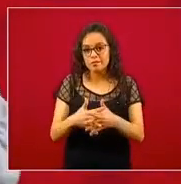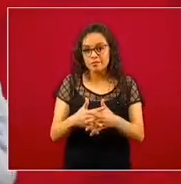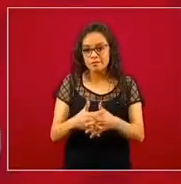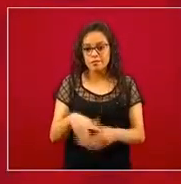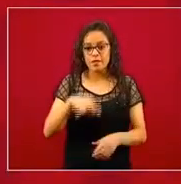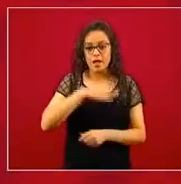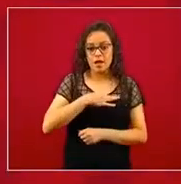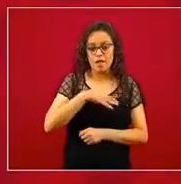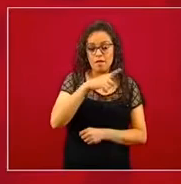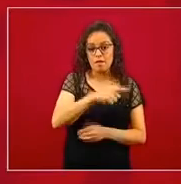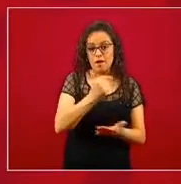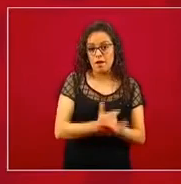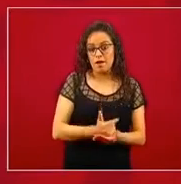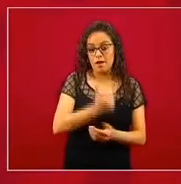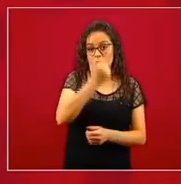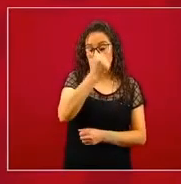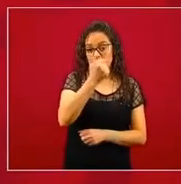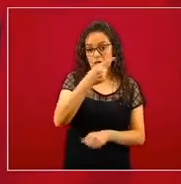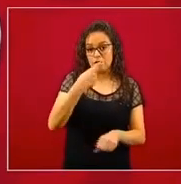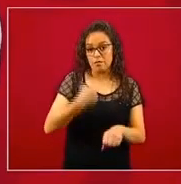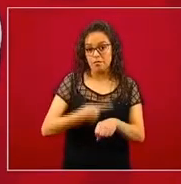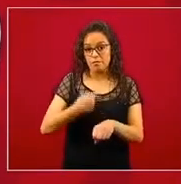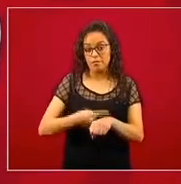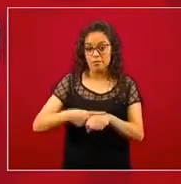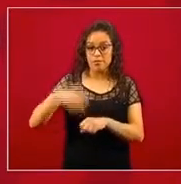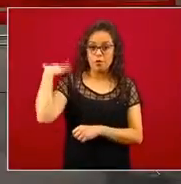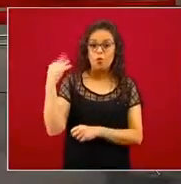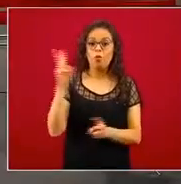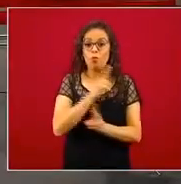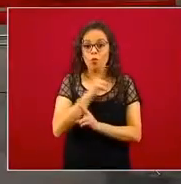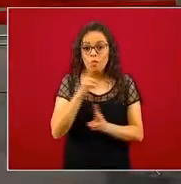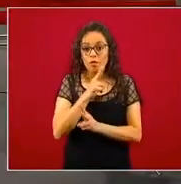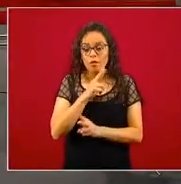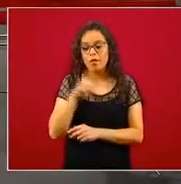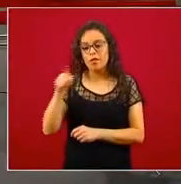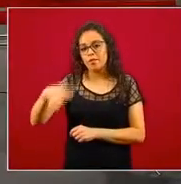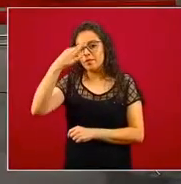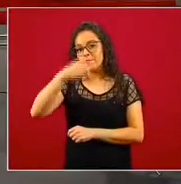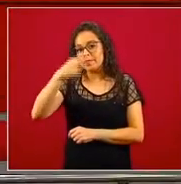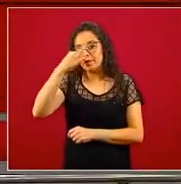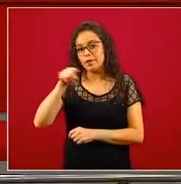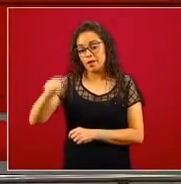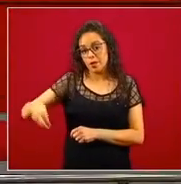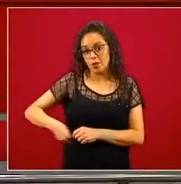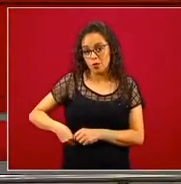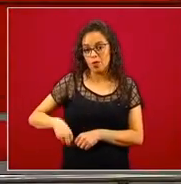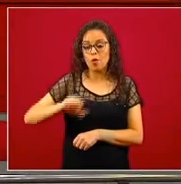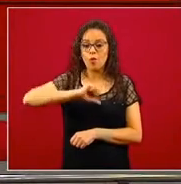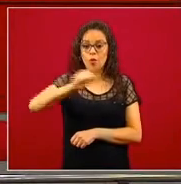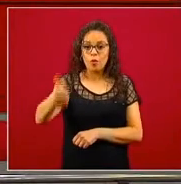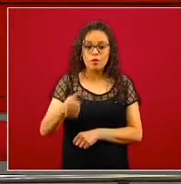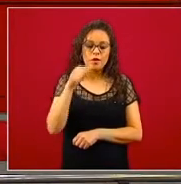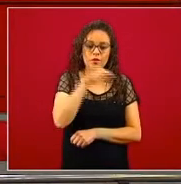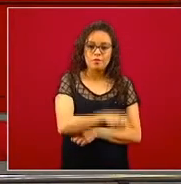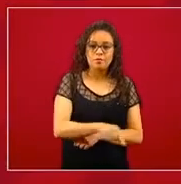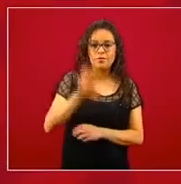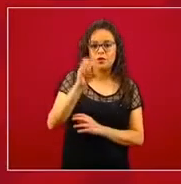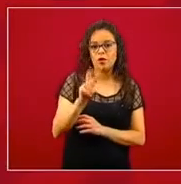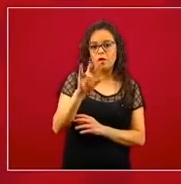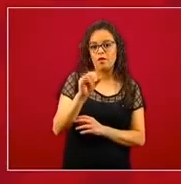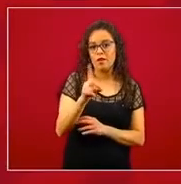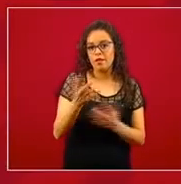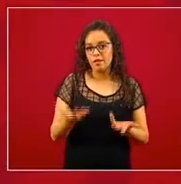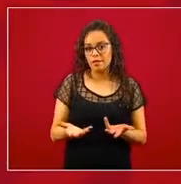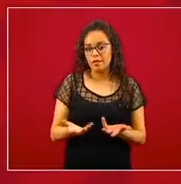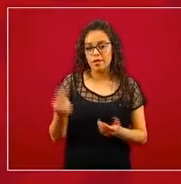the influenza, we could also have a rebound of COVID, and the challenge is